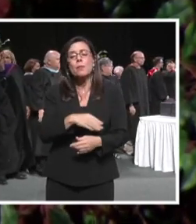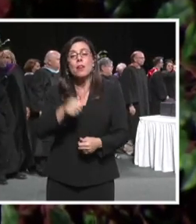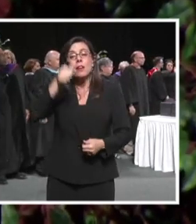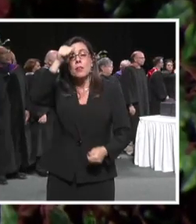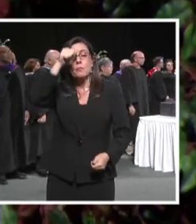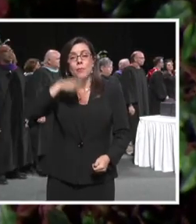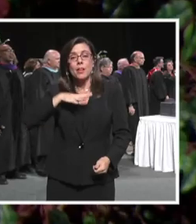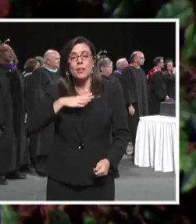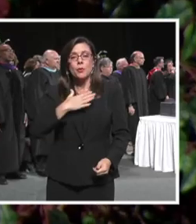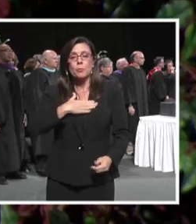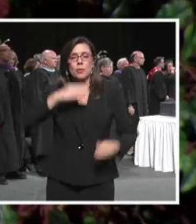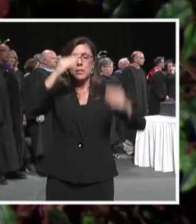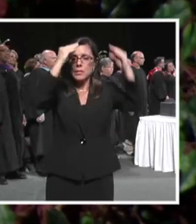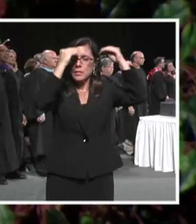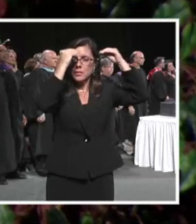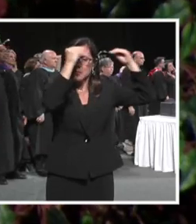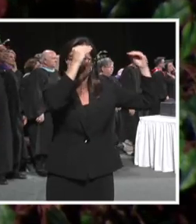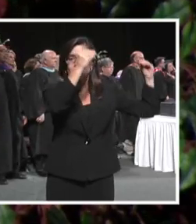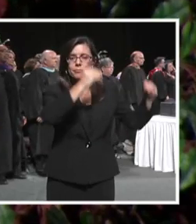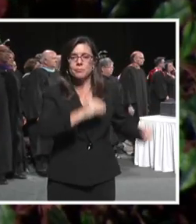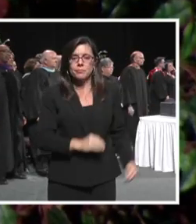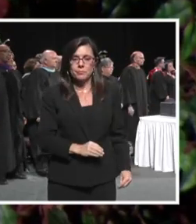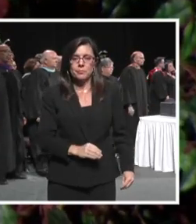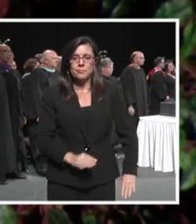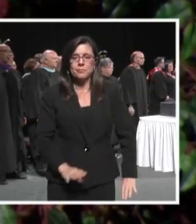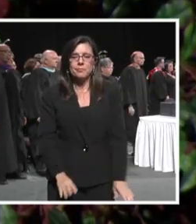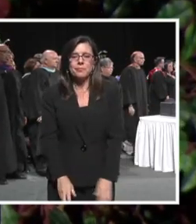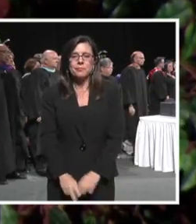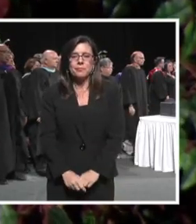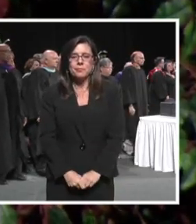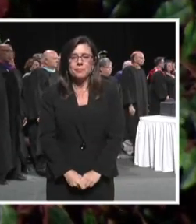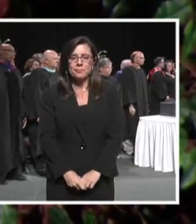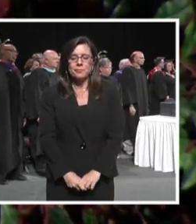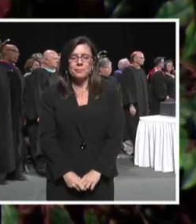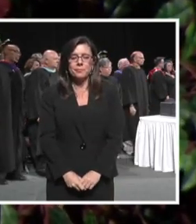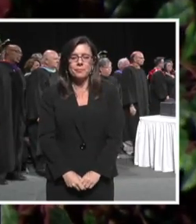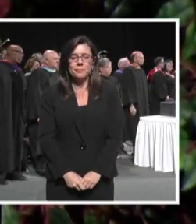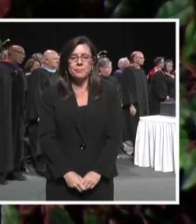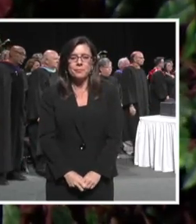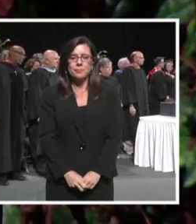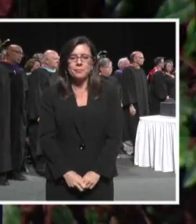Gentlemen, please remove your graduation caps.